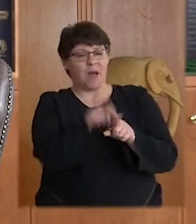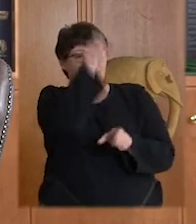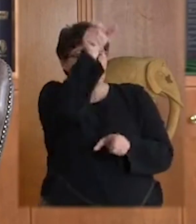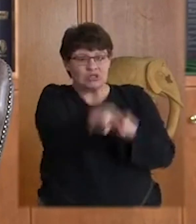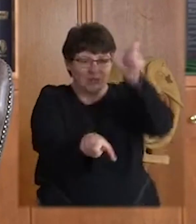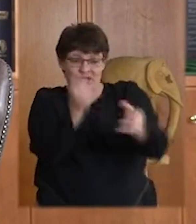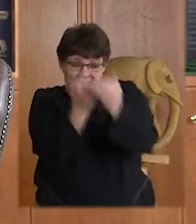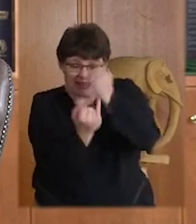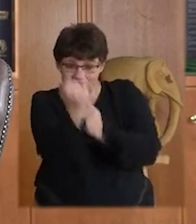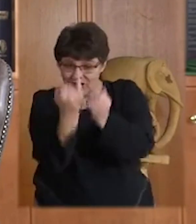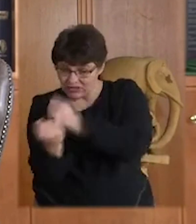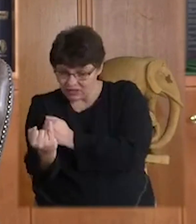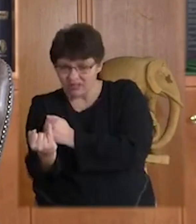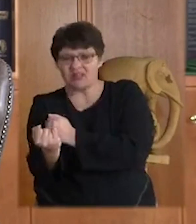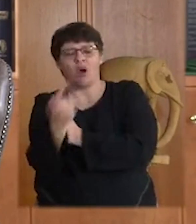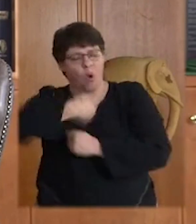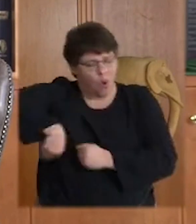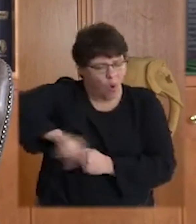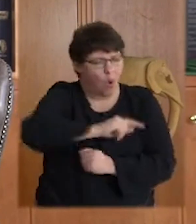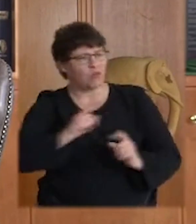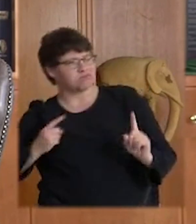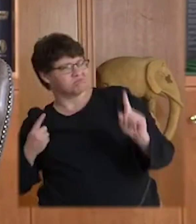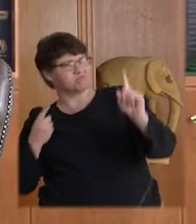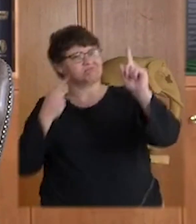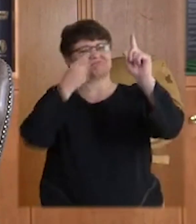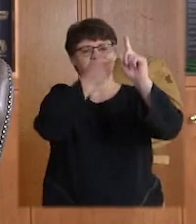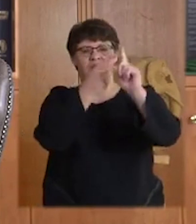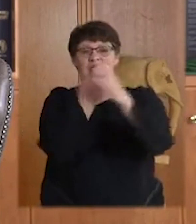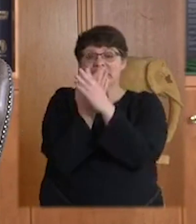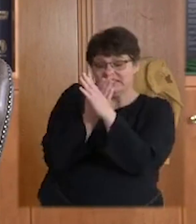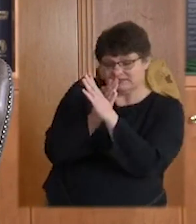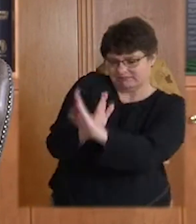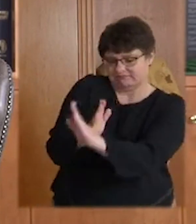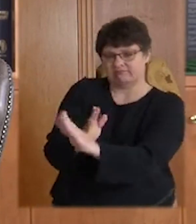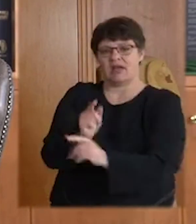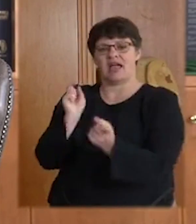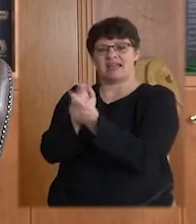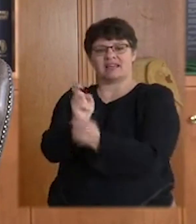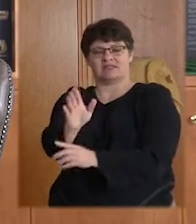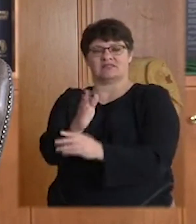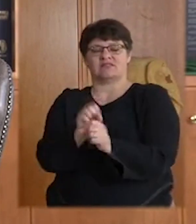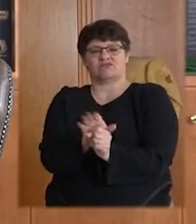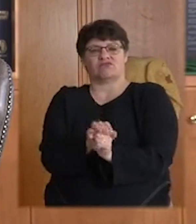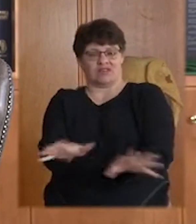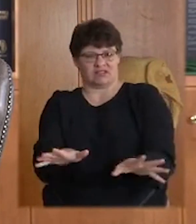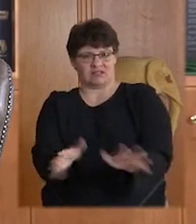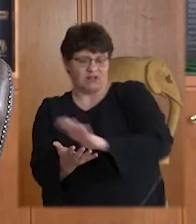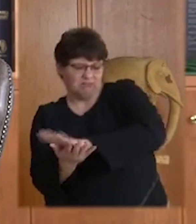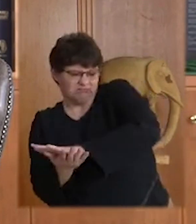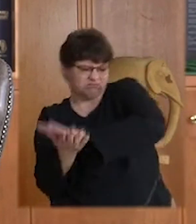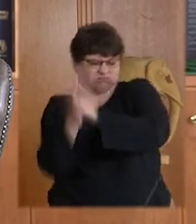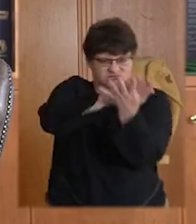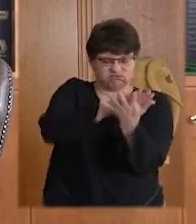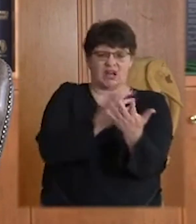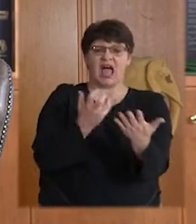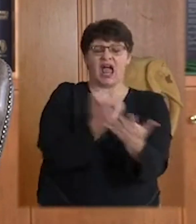working together to defend our people against this virus and its damaging economic and